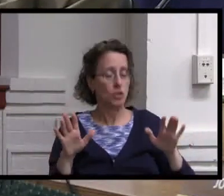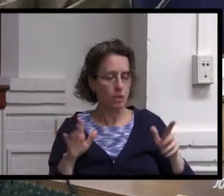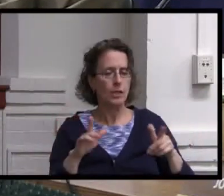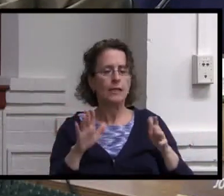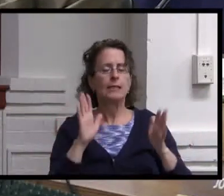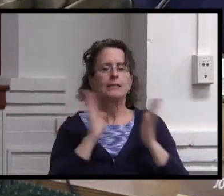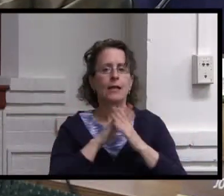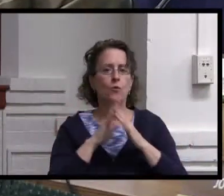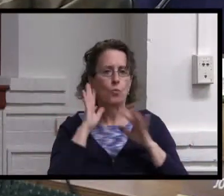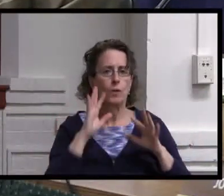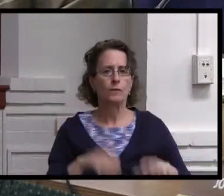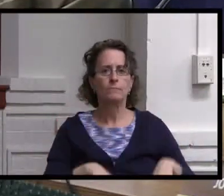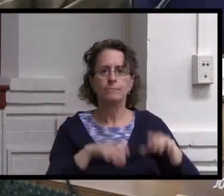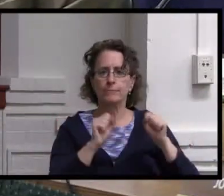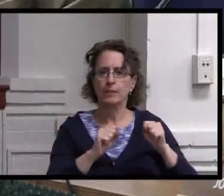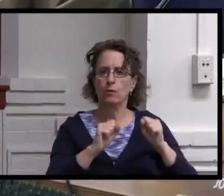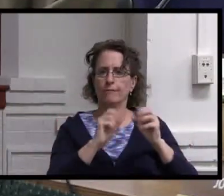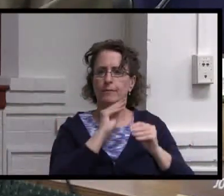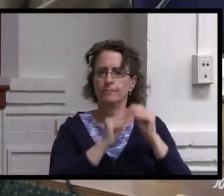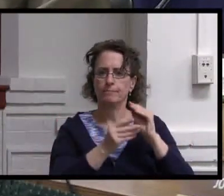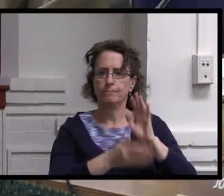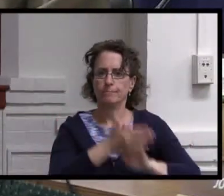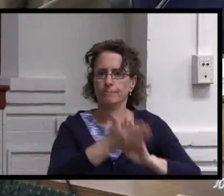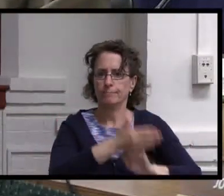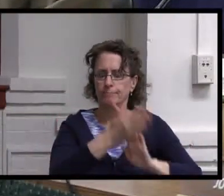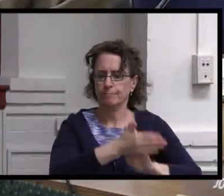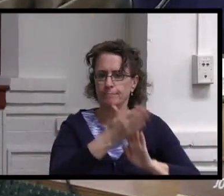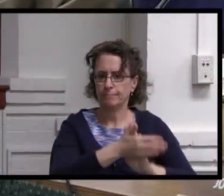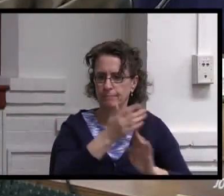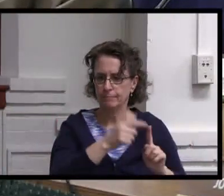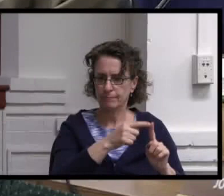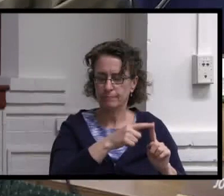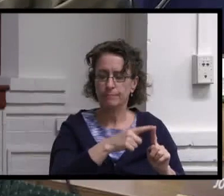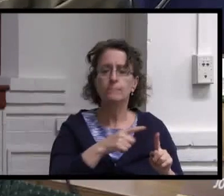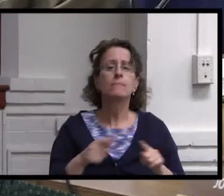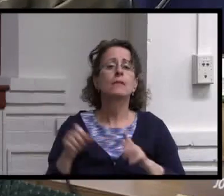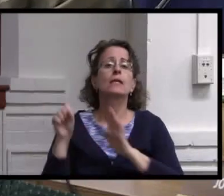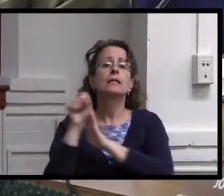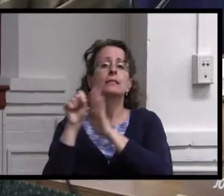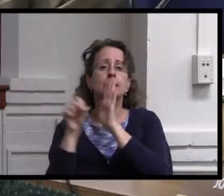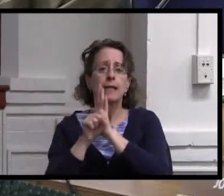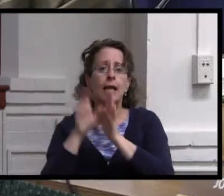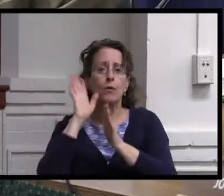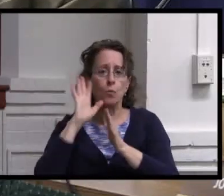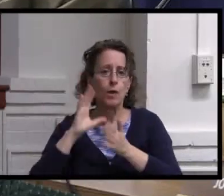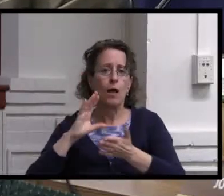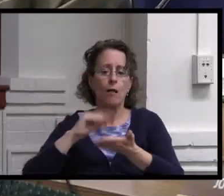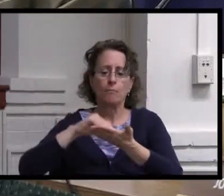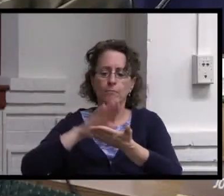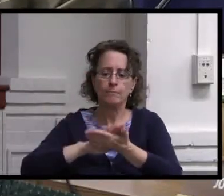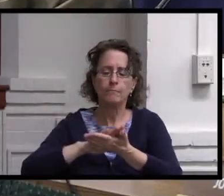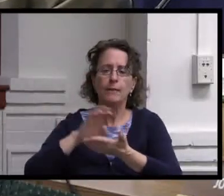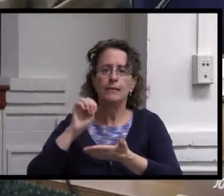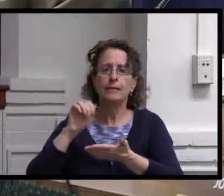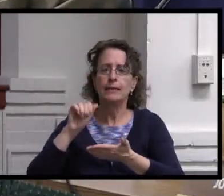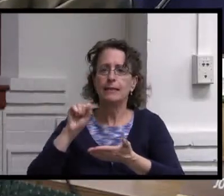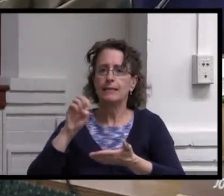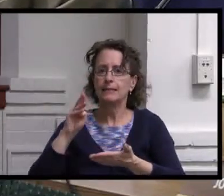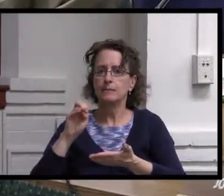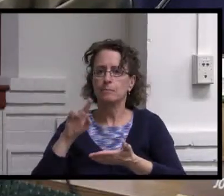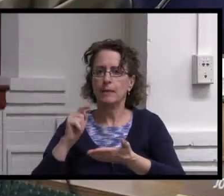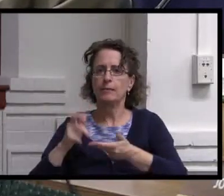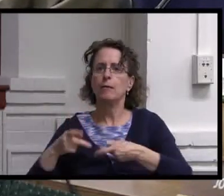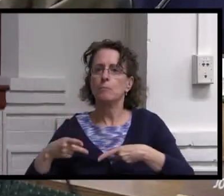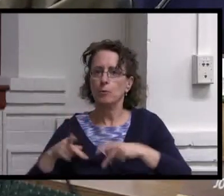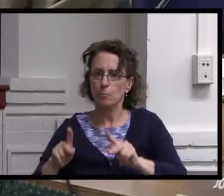of the pump station. We'll have an easement granted to us by the state to be on the state property there, and we'll own and operate the plant. We have